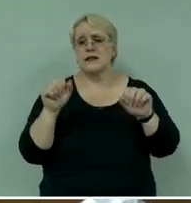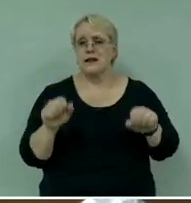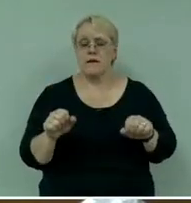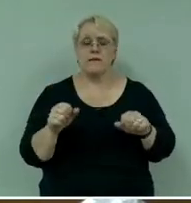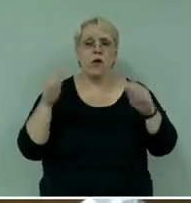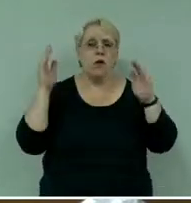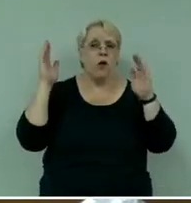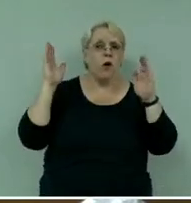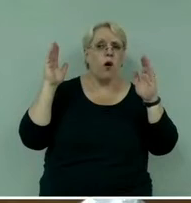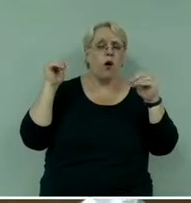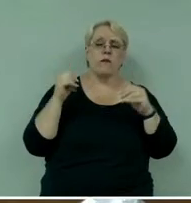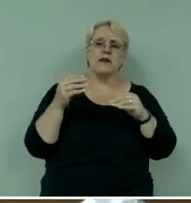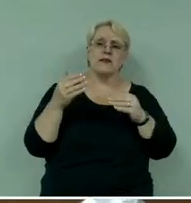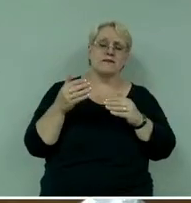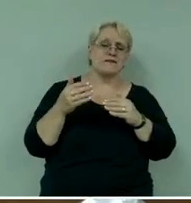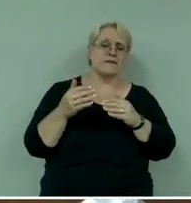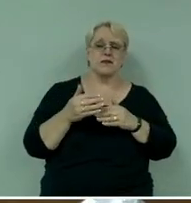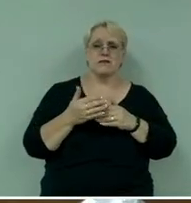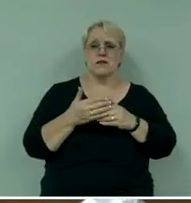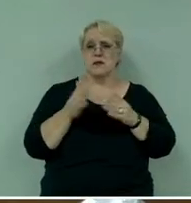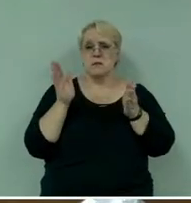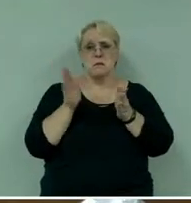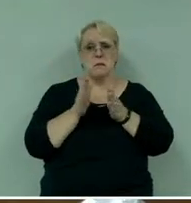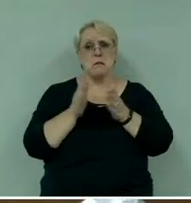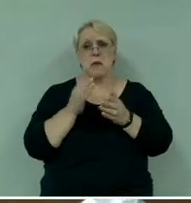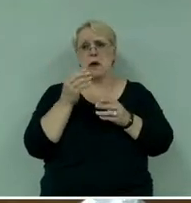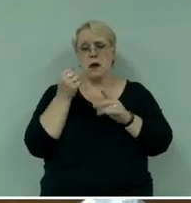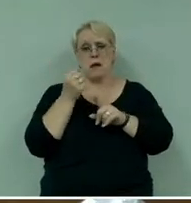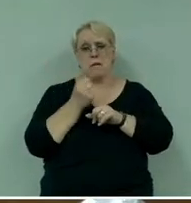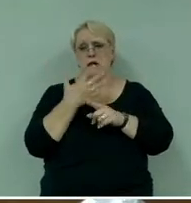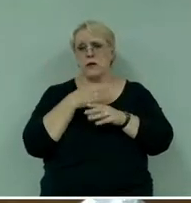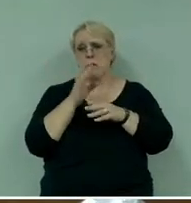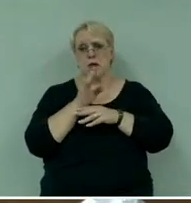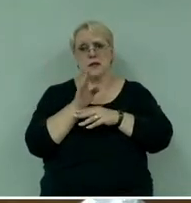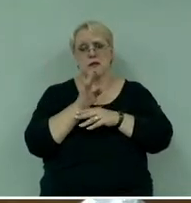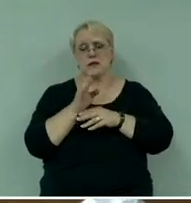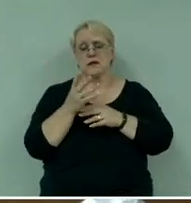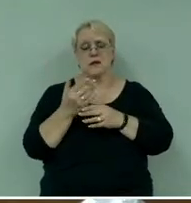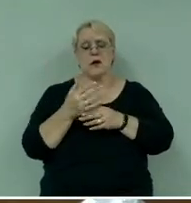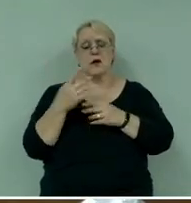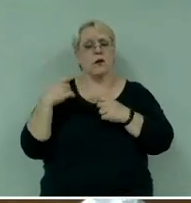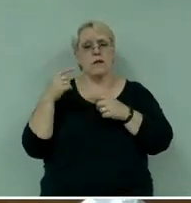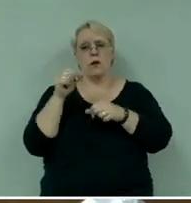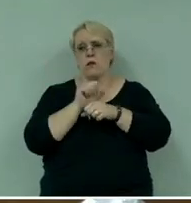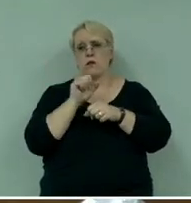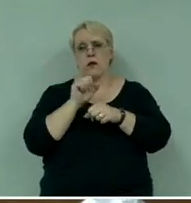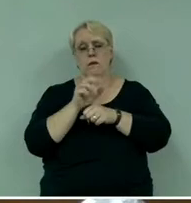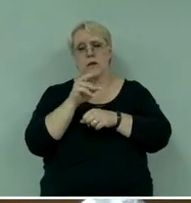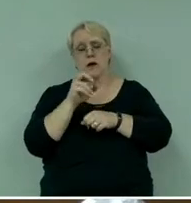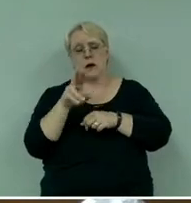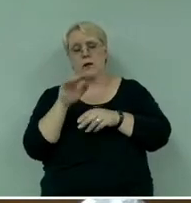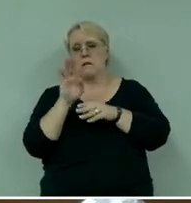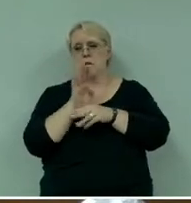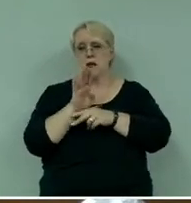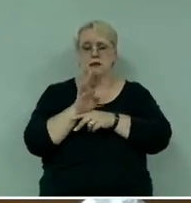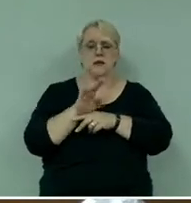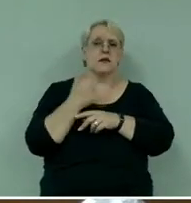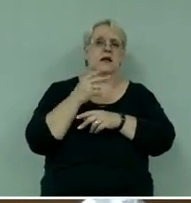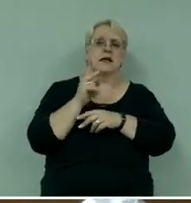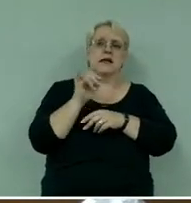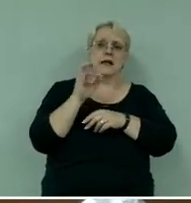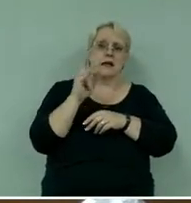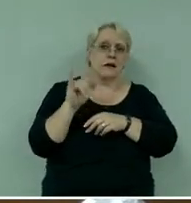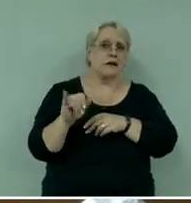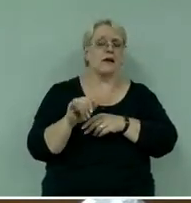with hopefully as little impact to the businesses around them. We've been working, for example, Mayor, with the businesses on Kennedy